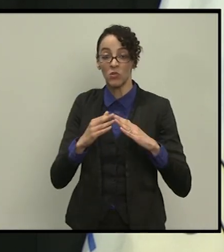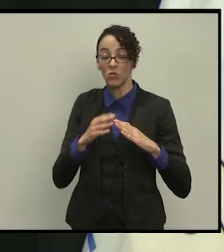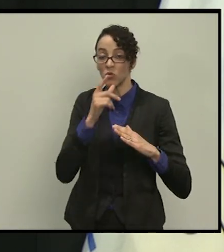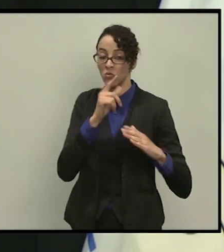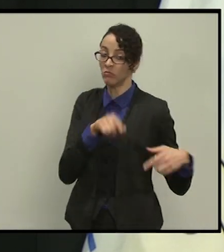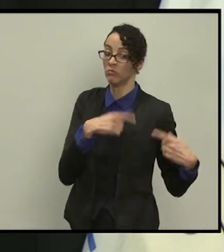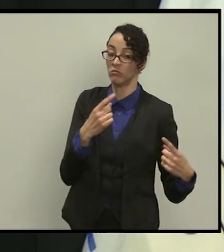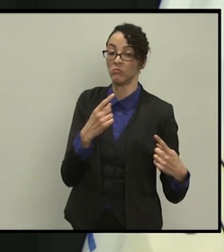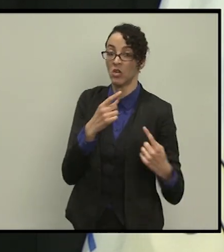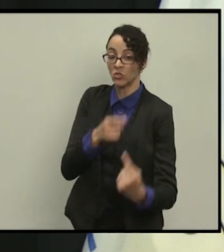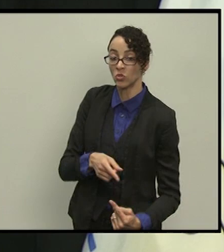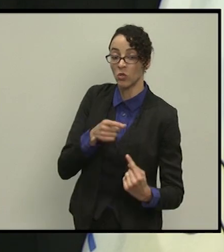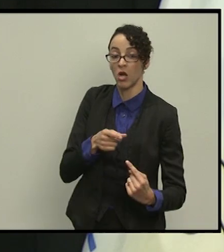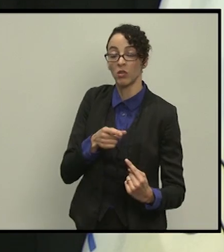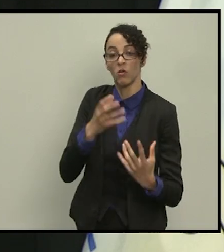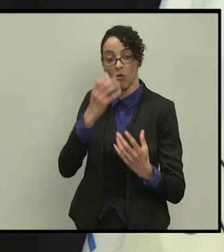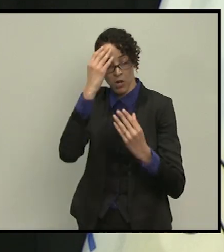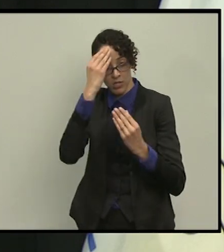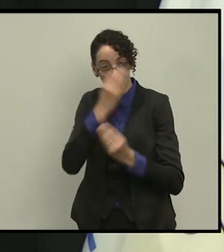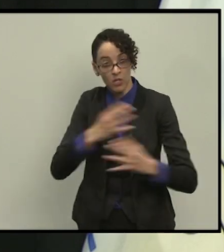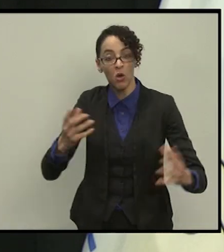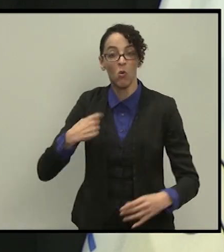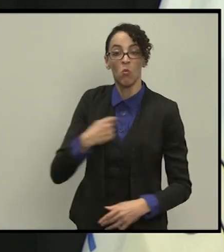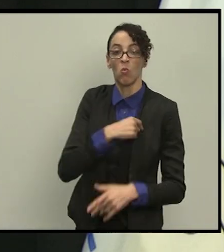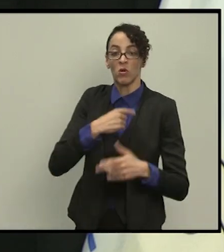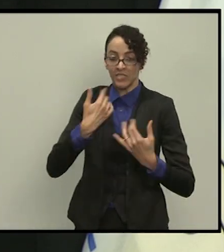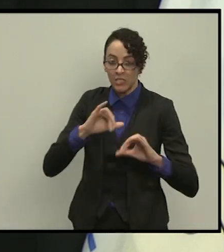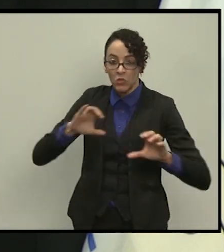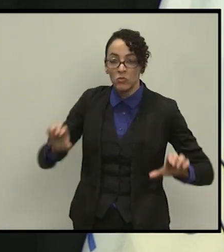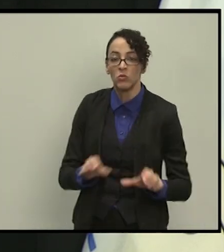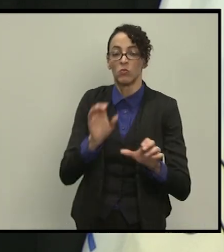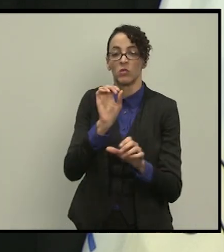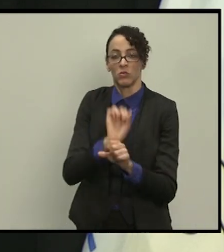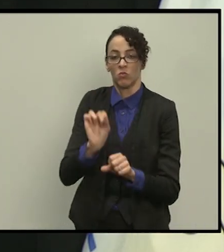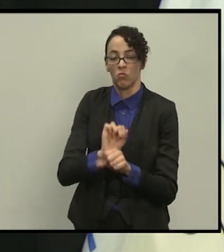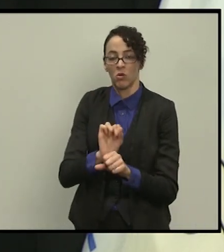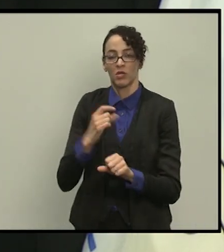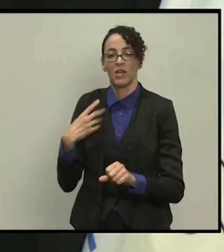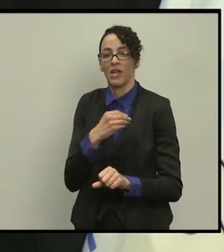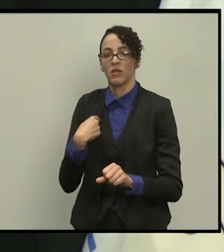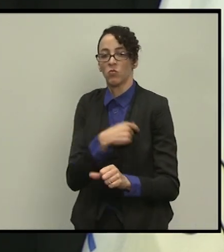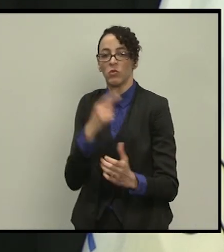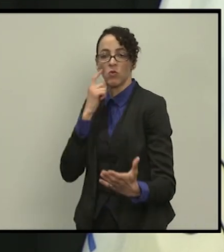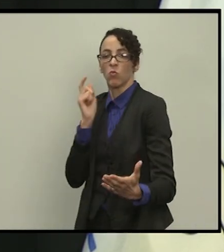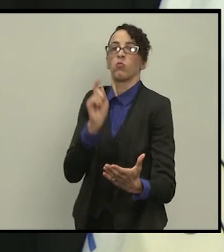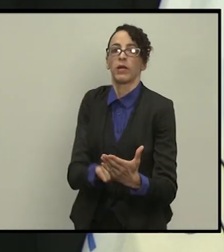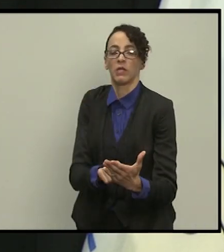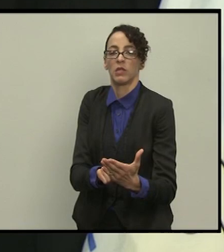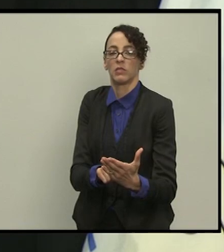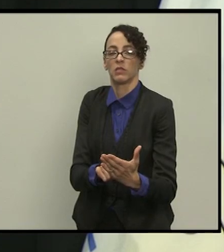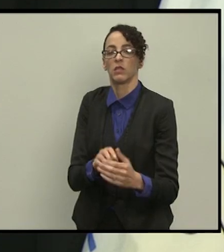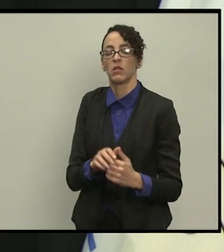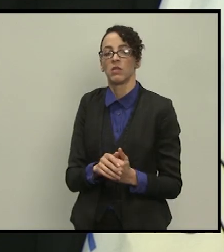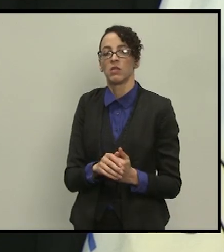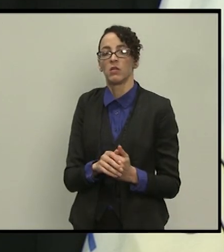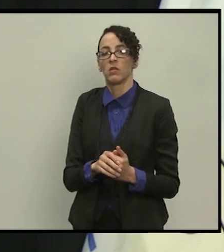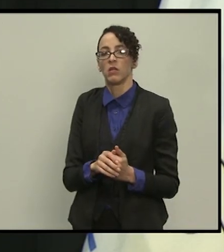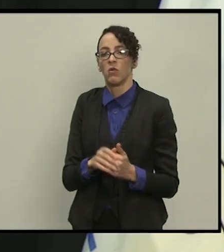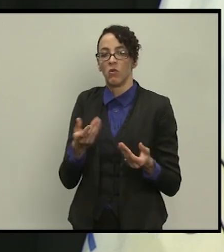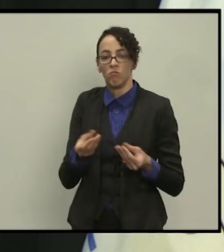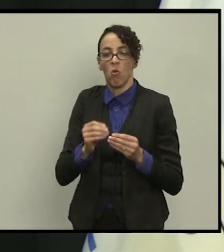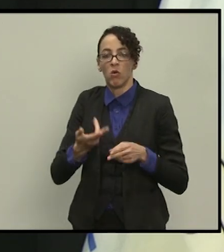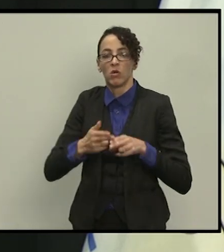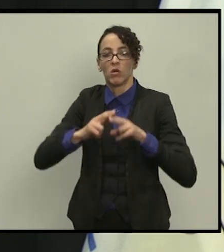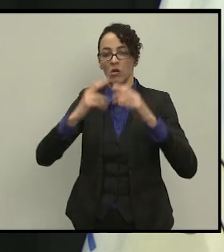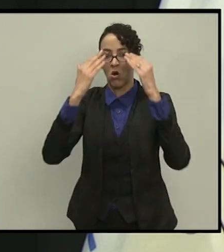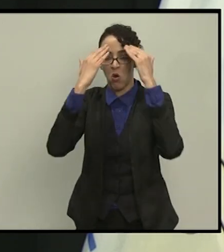as we move forward that we recognize that, that as this has been heightened and as awareness has come up, people want to remind us that they